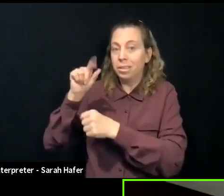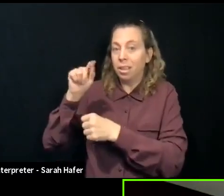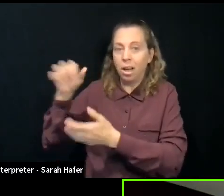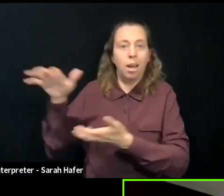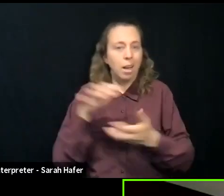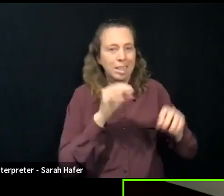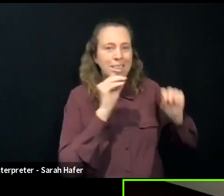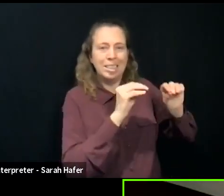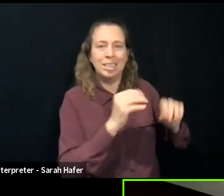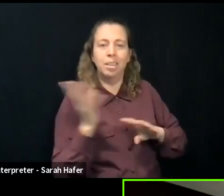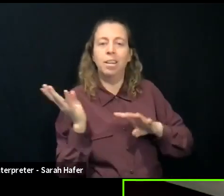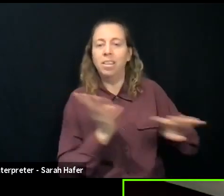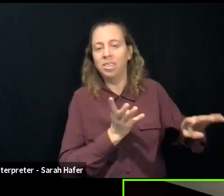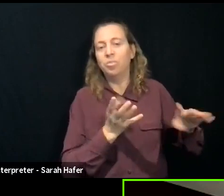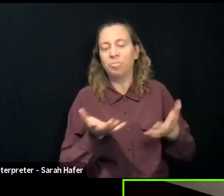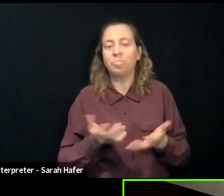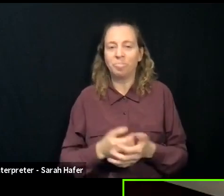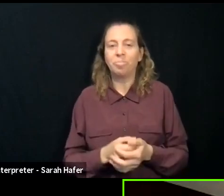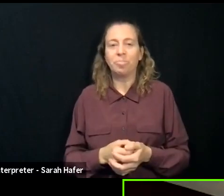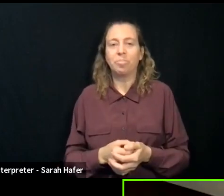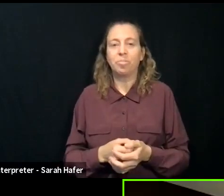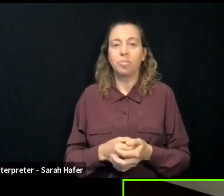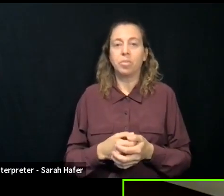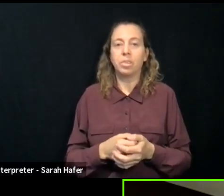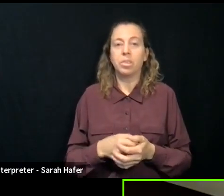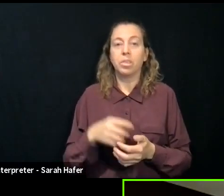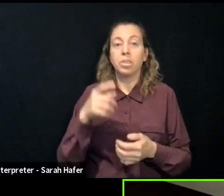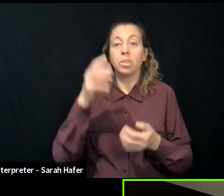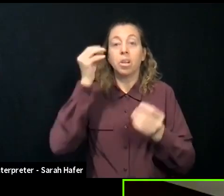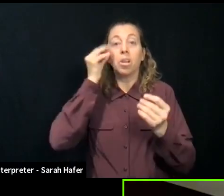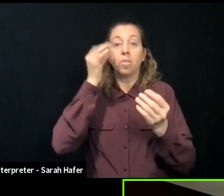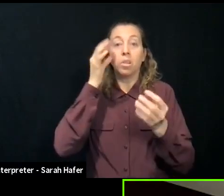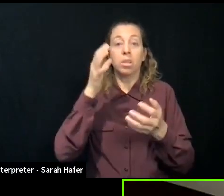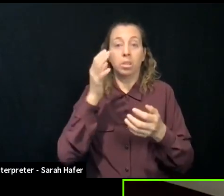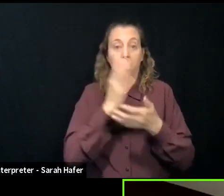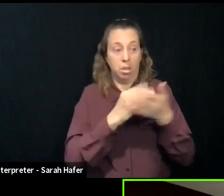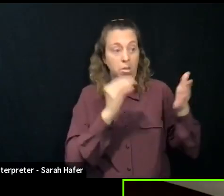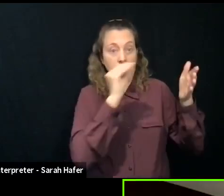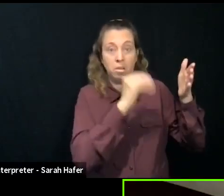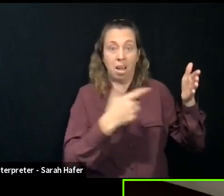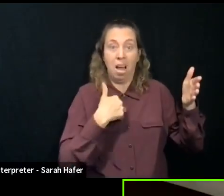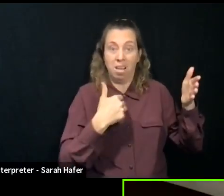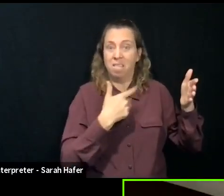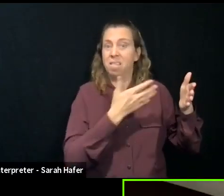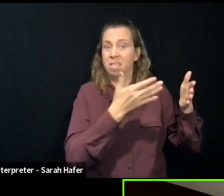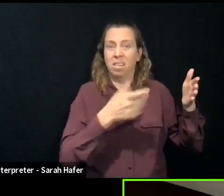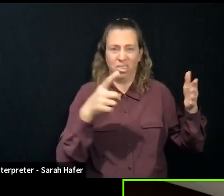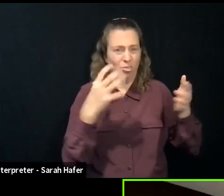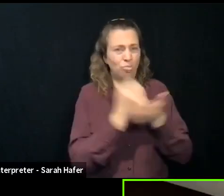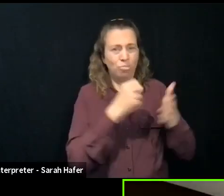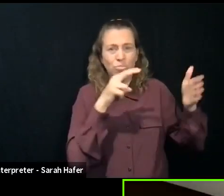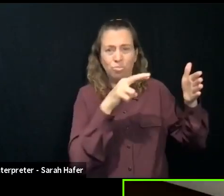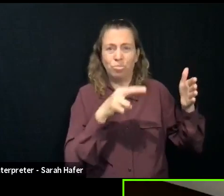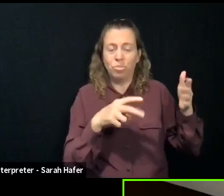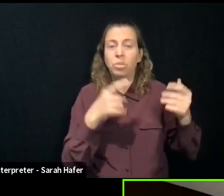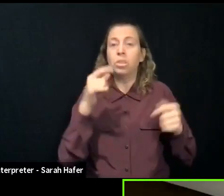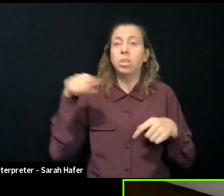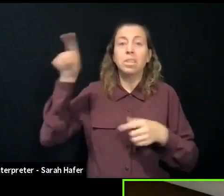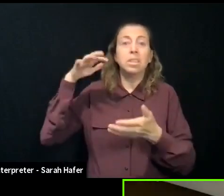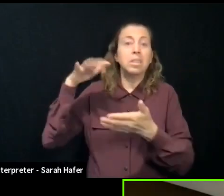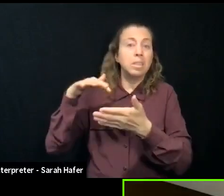want that information to be available to everyone and anyone studying variants in real time.